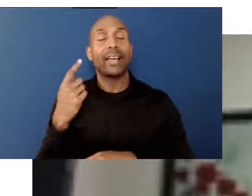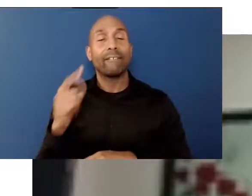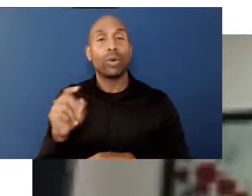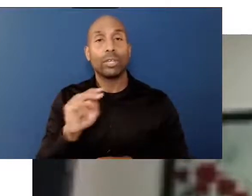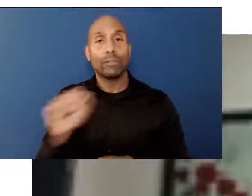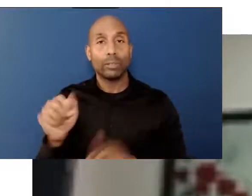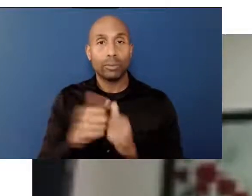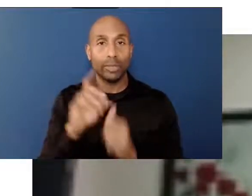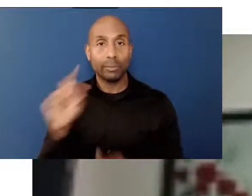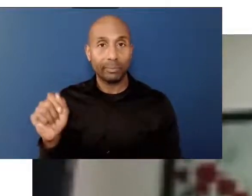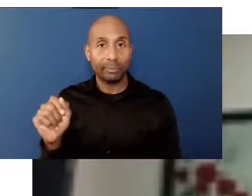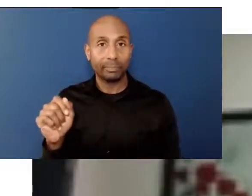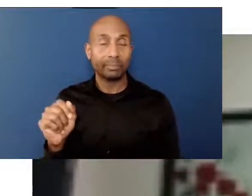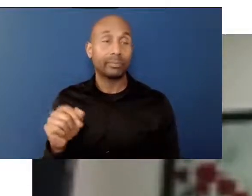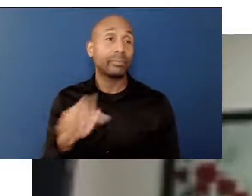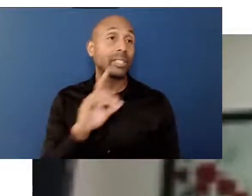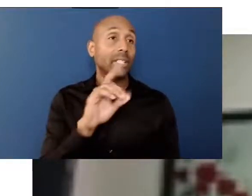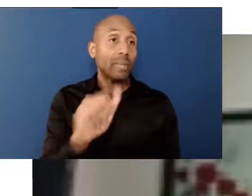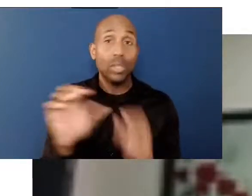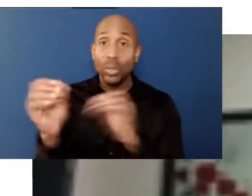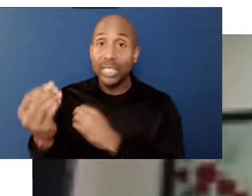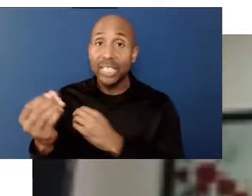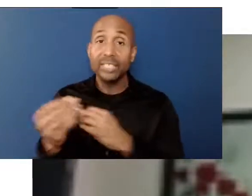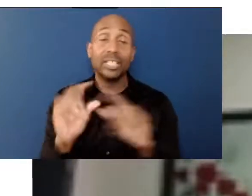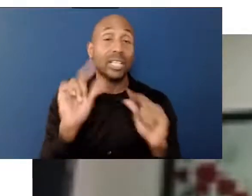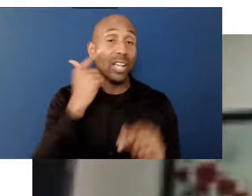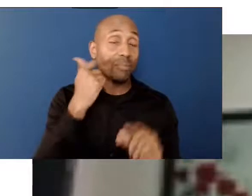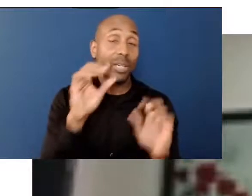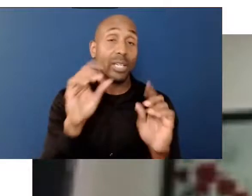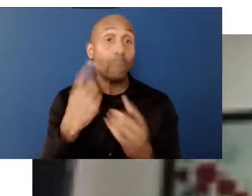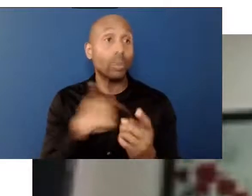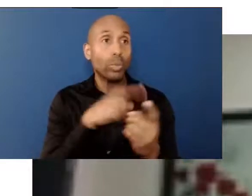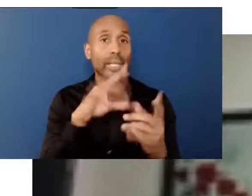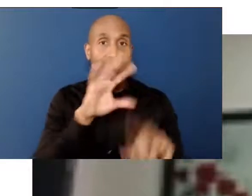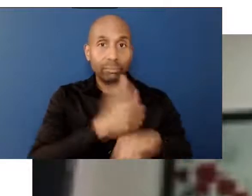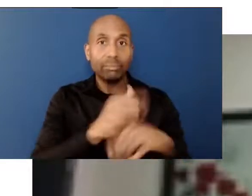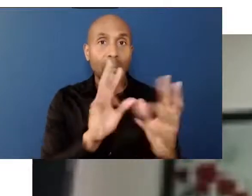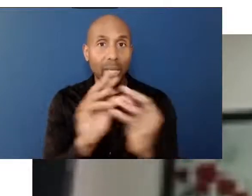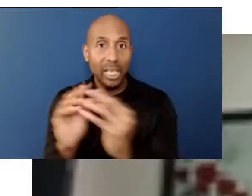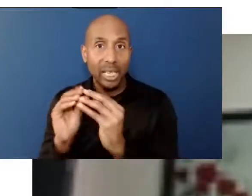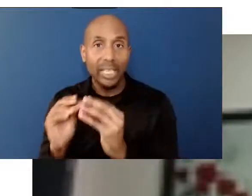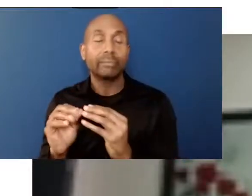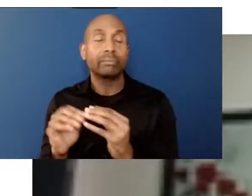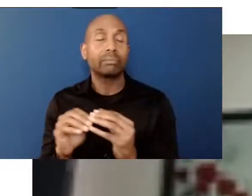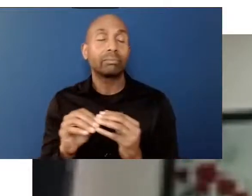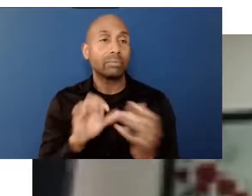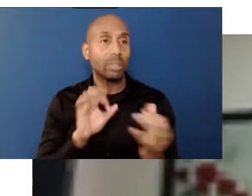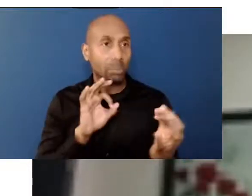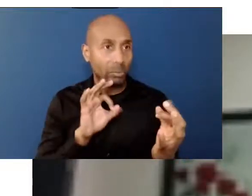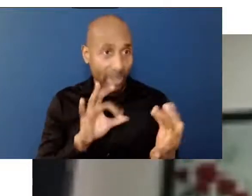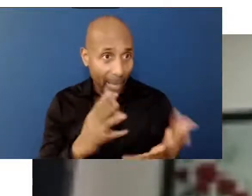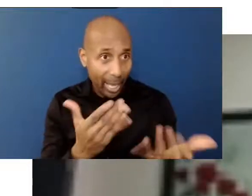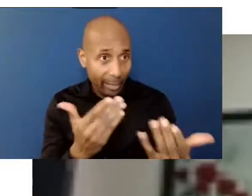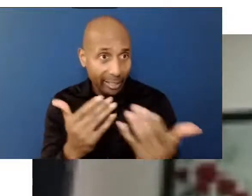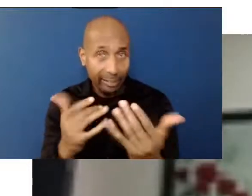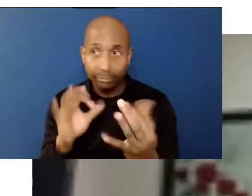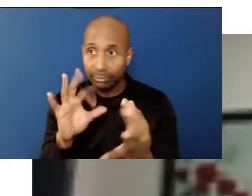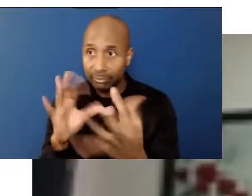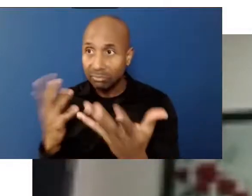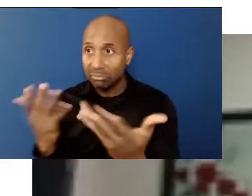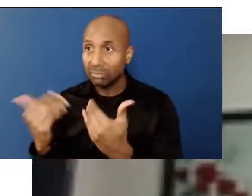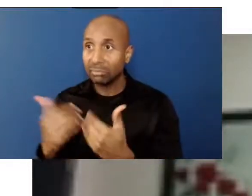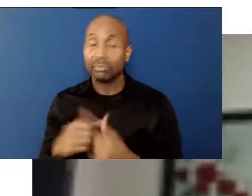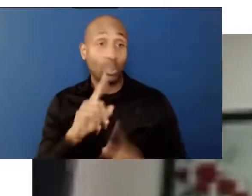departments, and Nova Scotians with disabilities for advice and feedback. And we know that there are a number of organizations